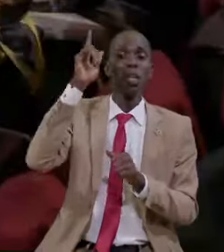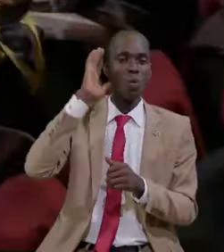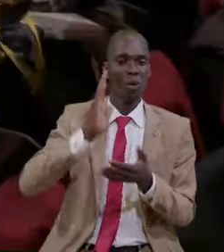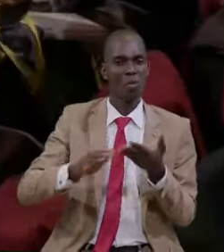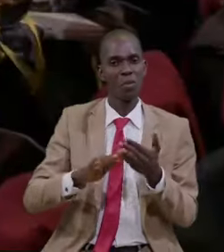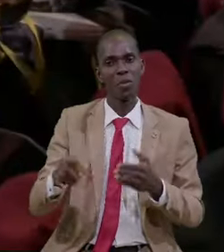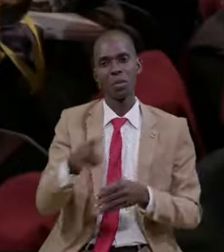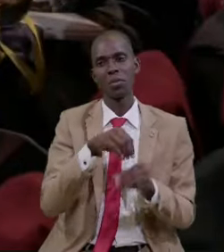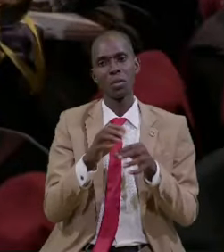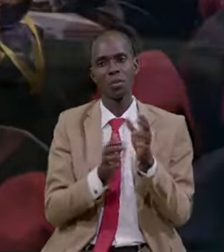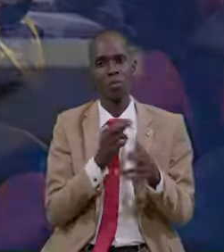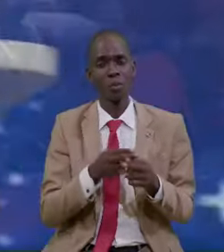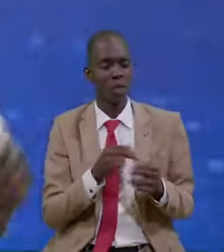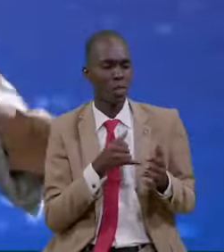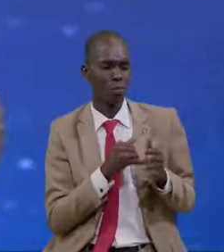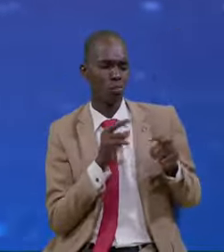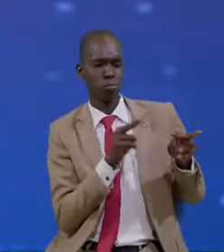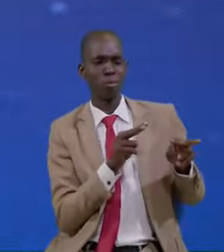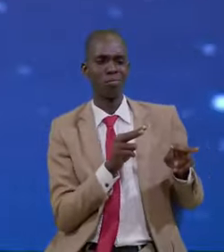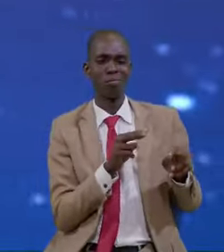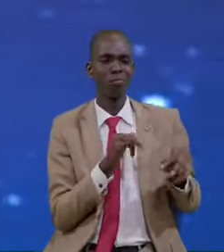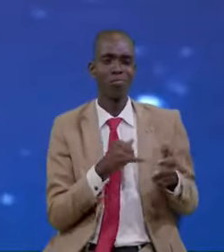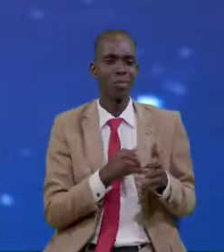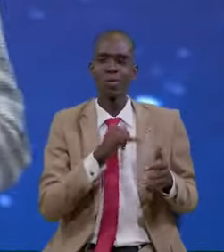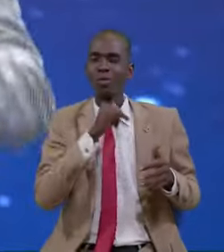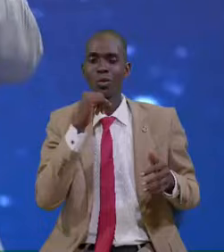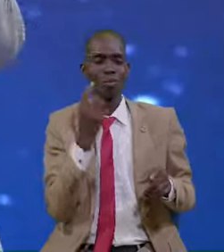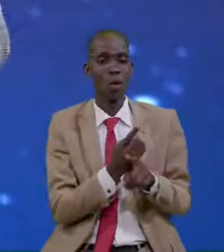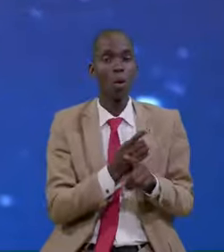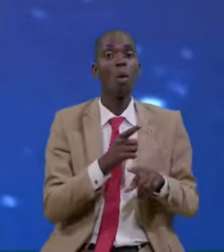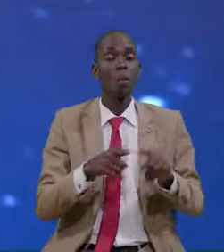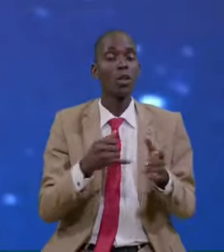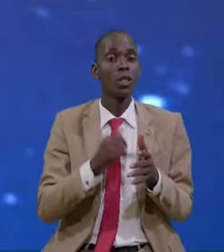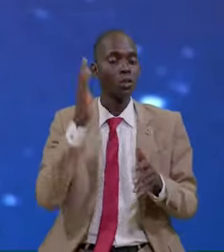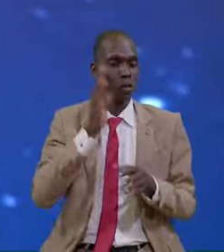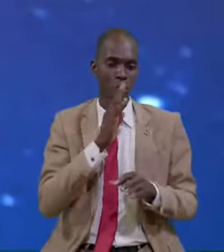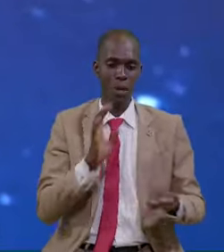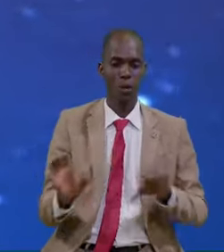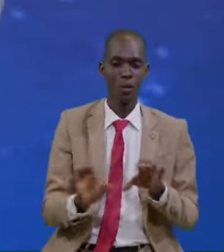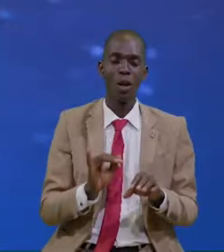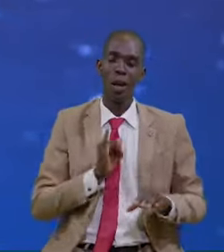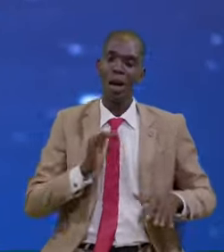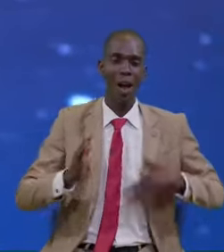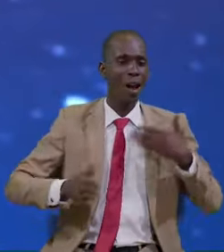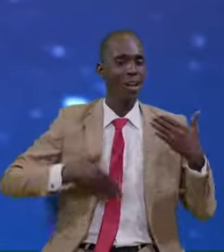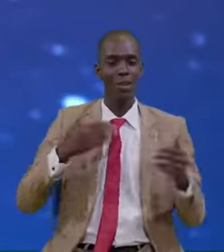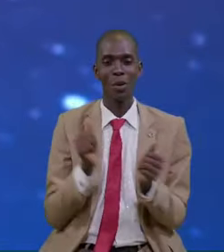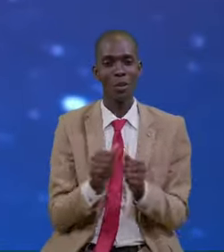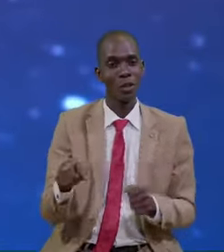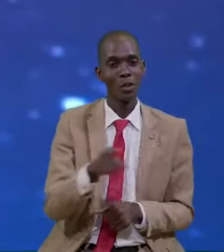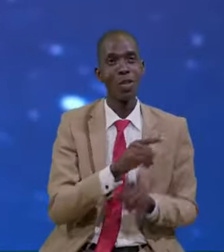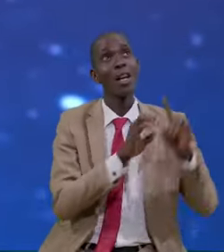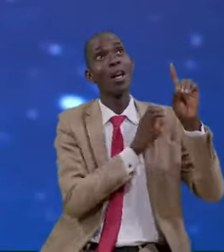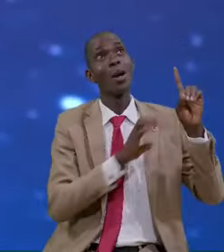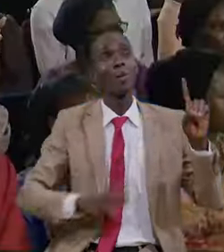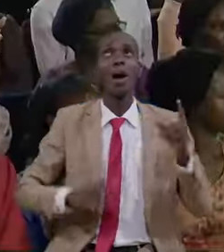looks improbable, but it will be done. I rejoice with you. Emmanuel has come